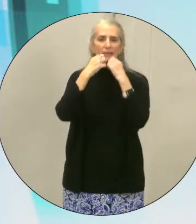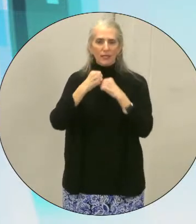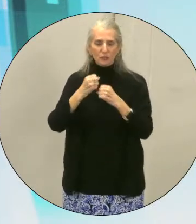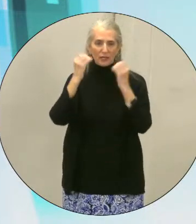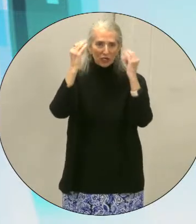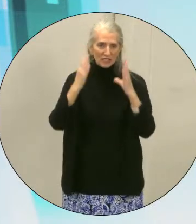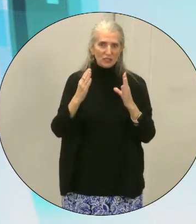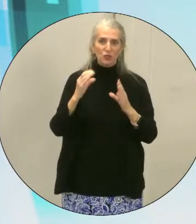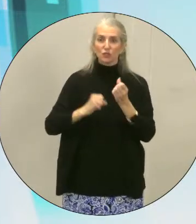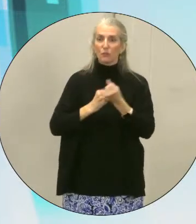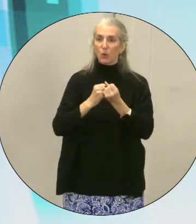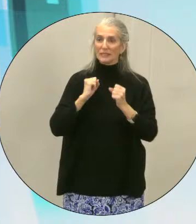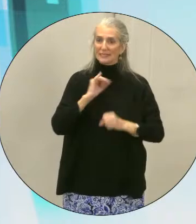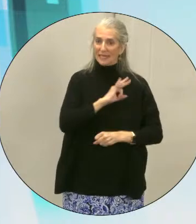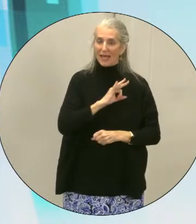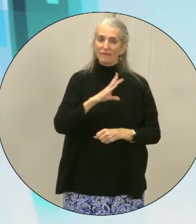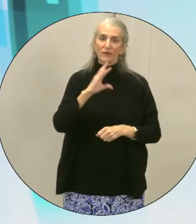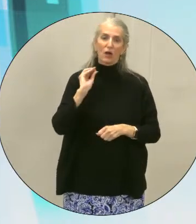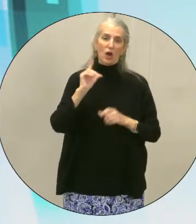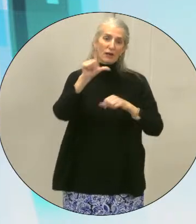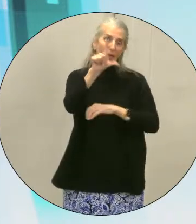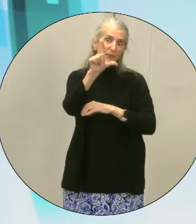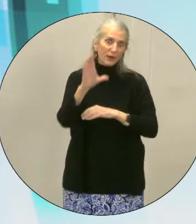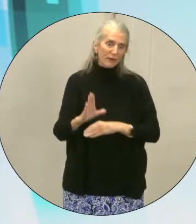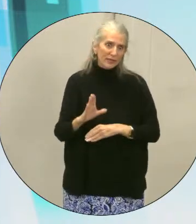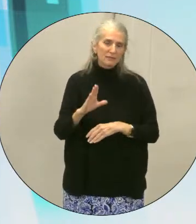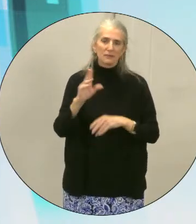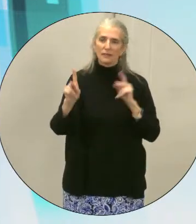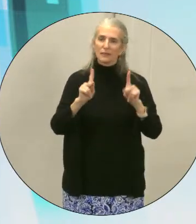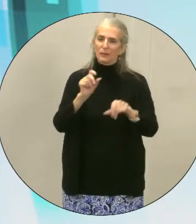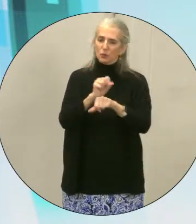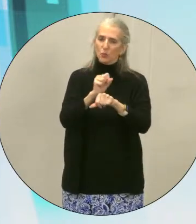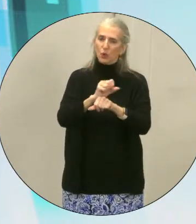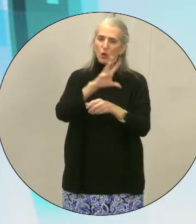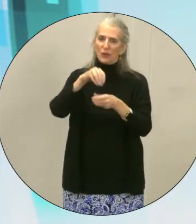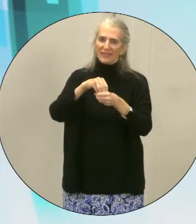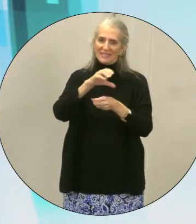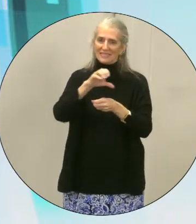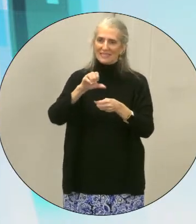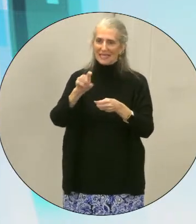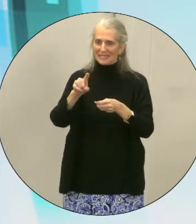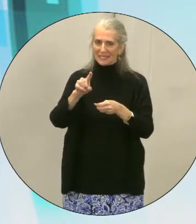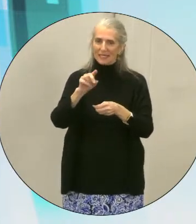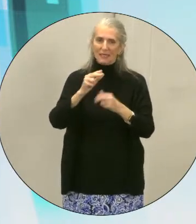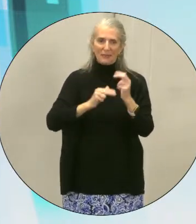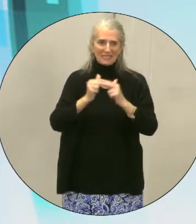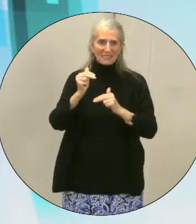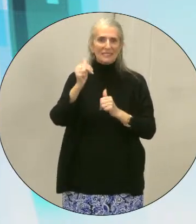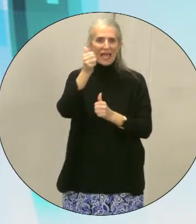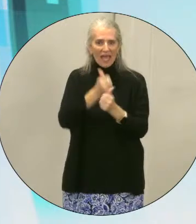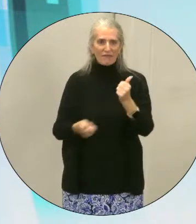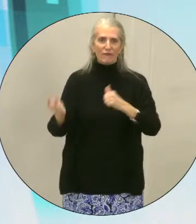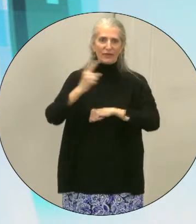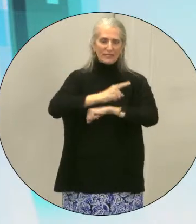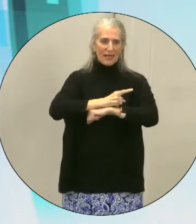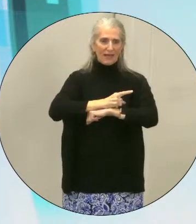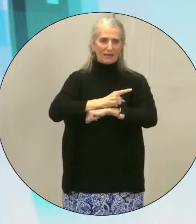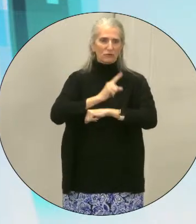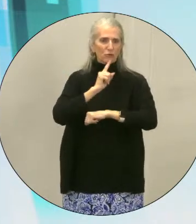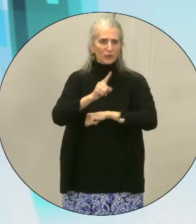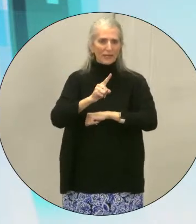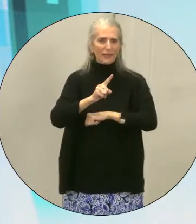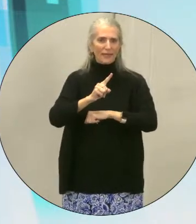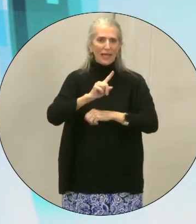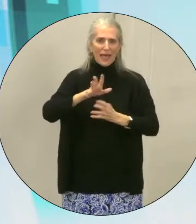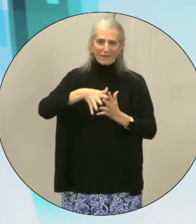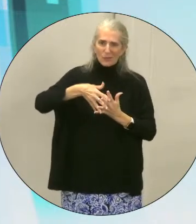our librarians, cares about the people working in this district building every day, that really has embedded themselves